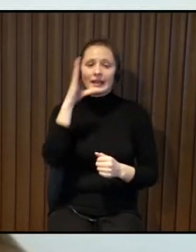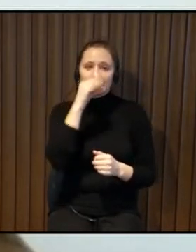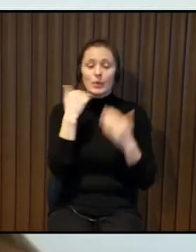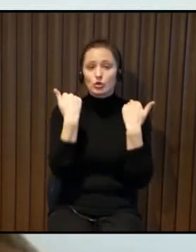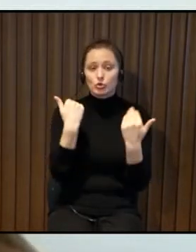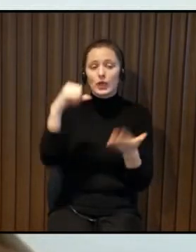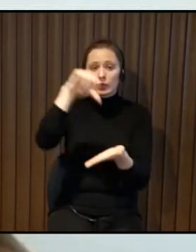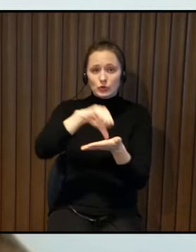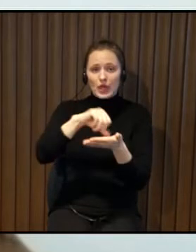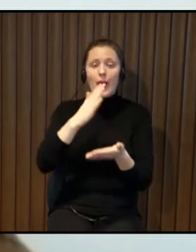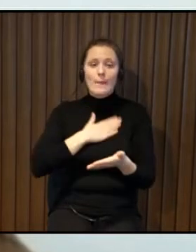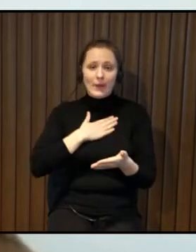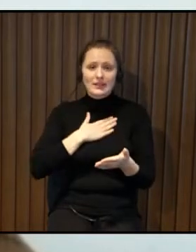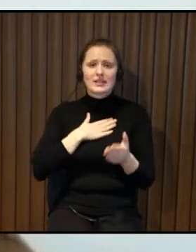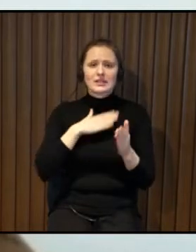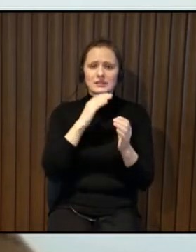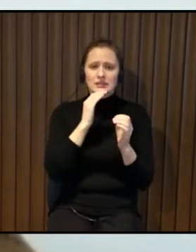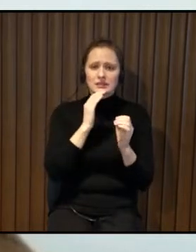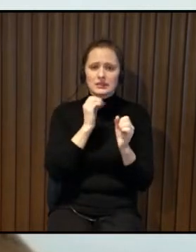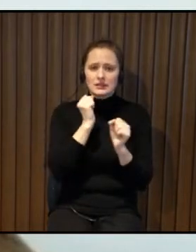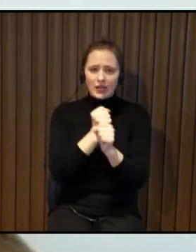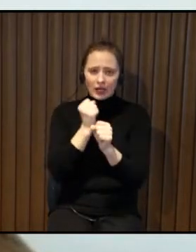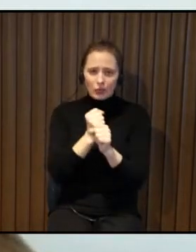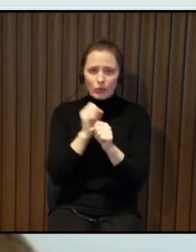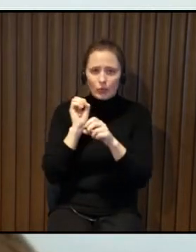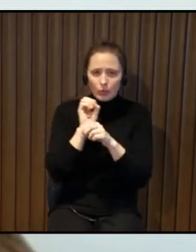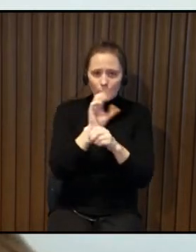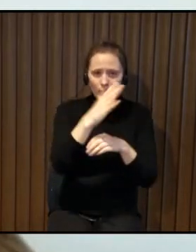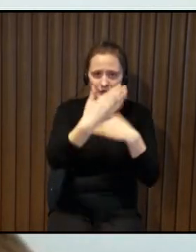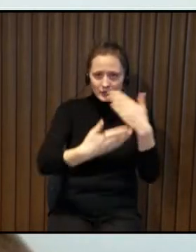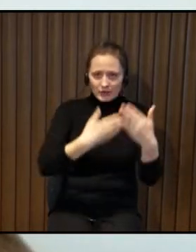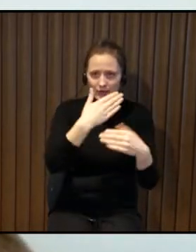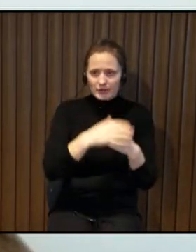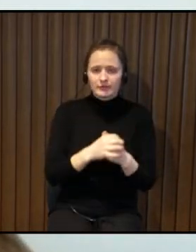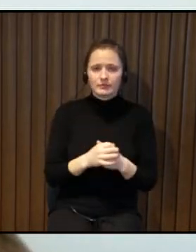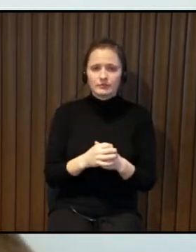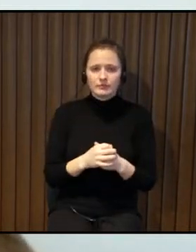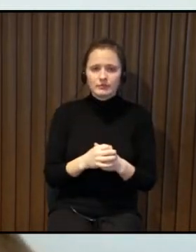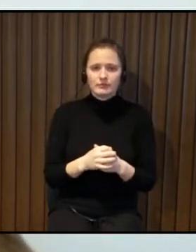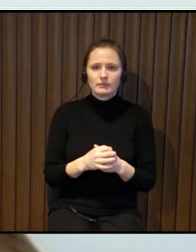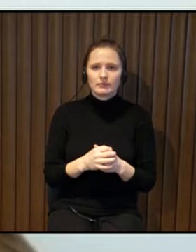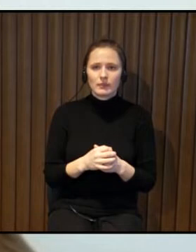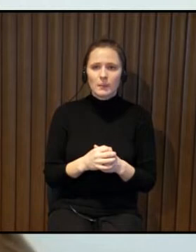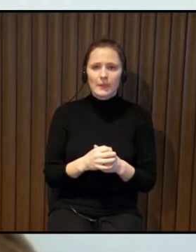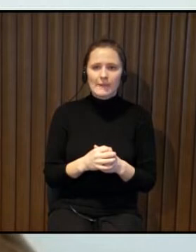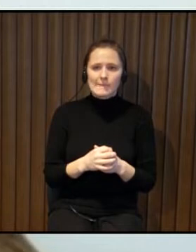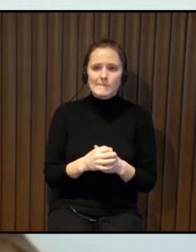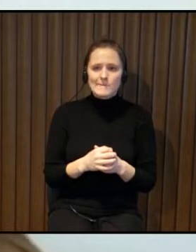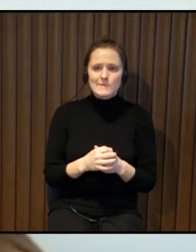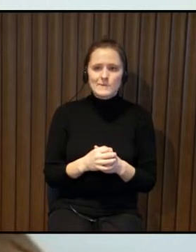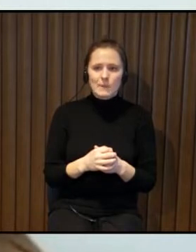Thank you very much about this opportunity to speak before you. I have prepared a presentation and I will share